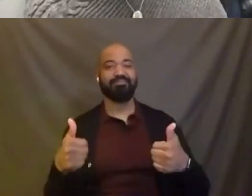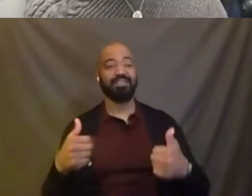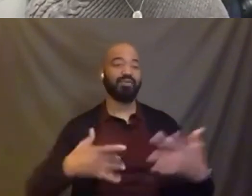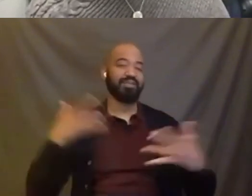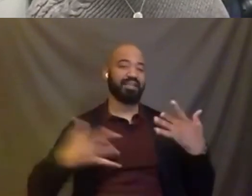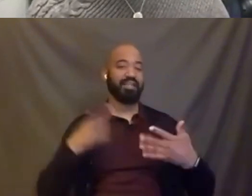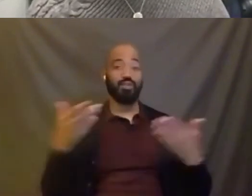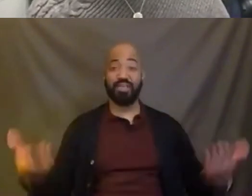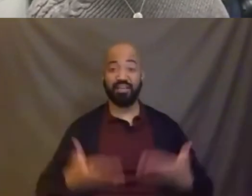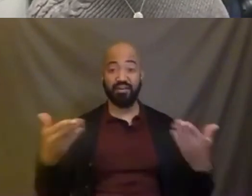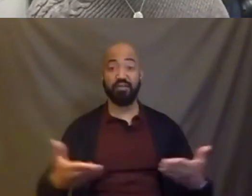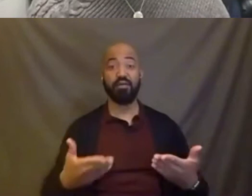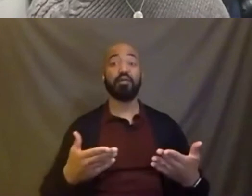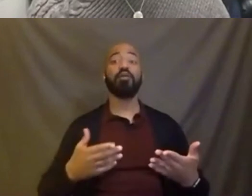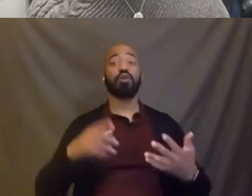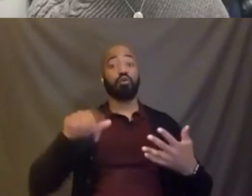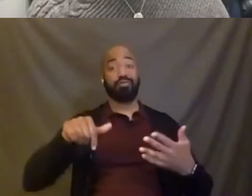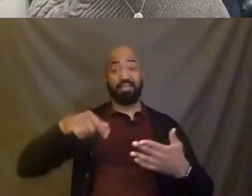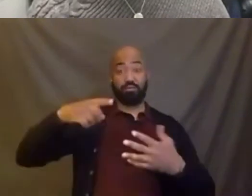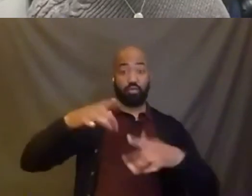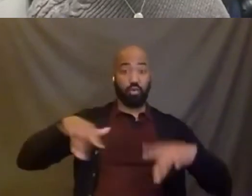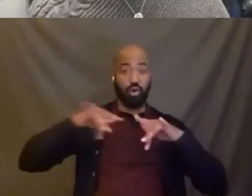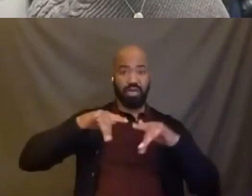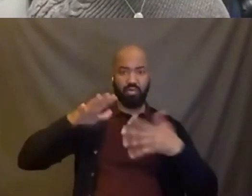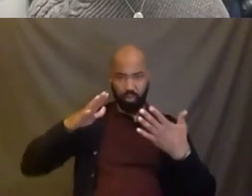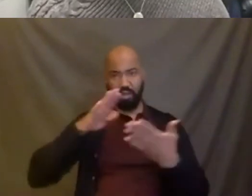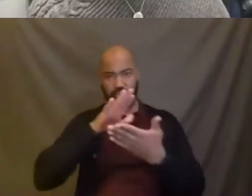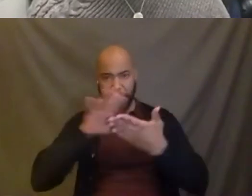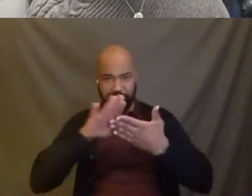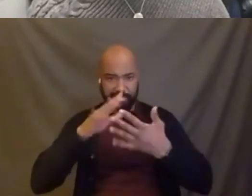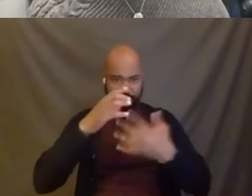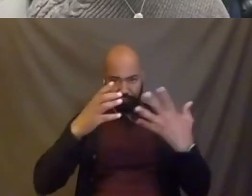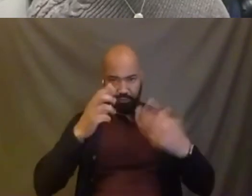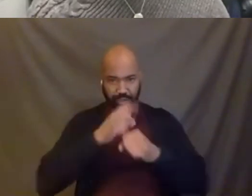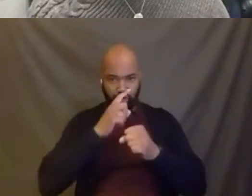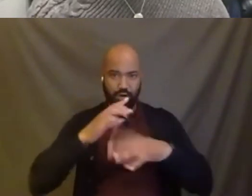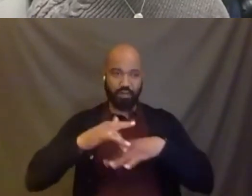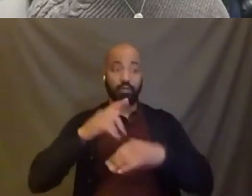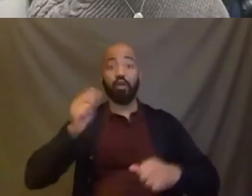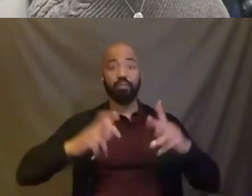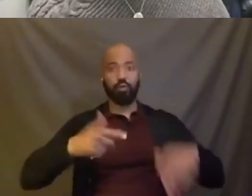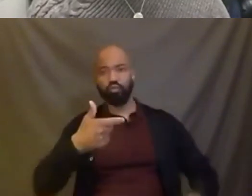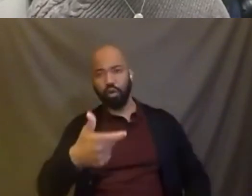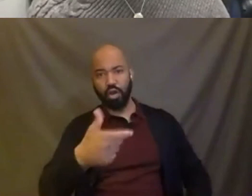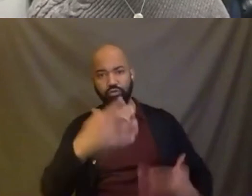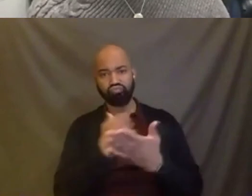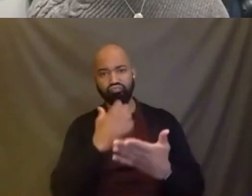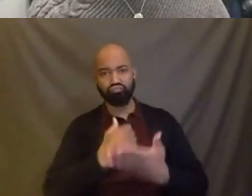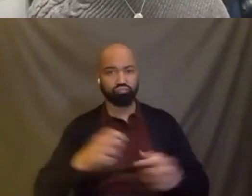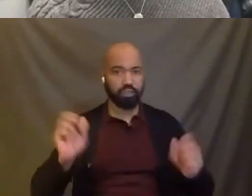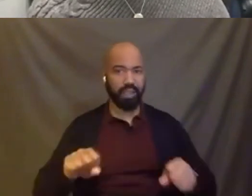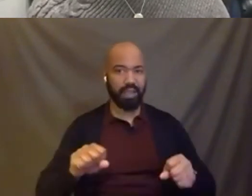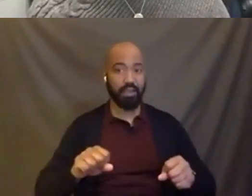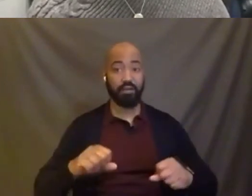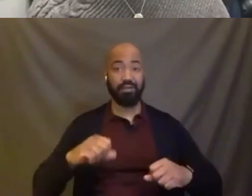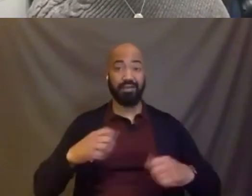here. We will clean up this recording and make it available, so hopefully a wider group of folks can access it and reduce their